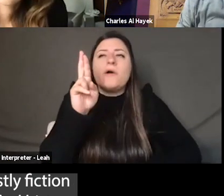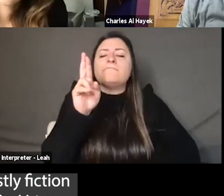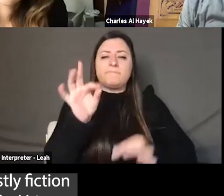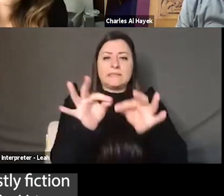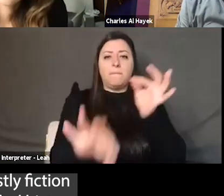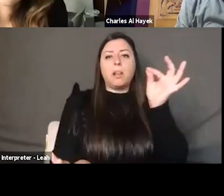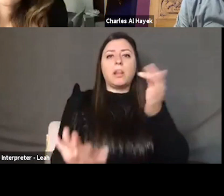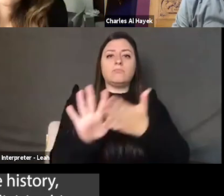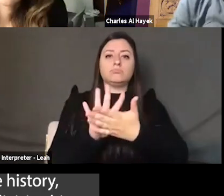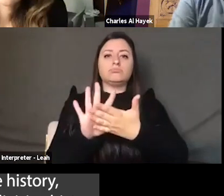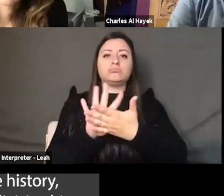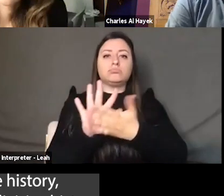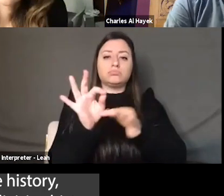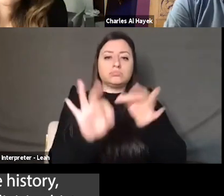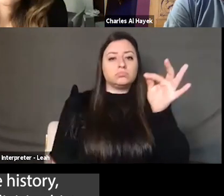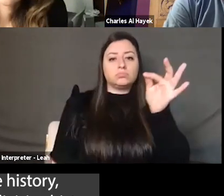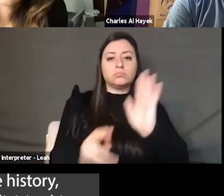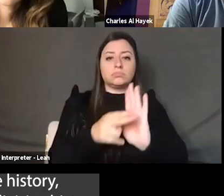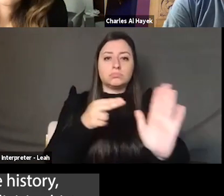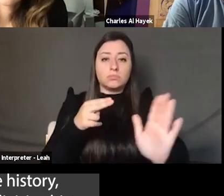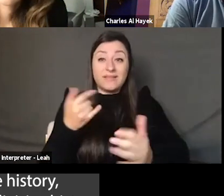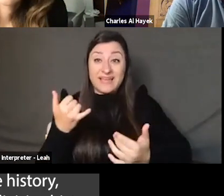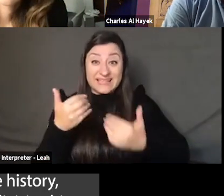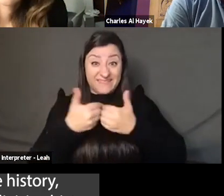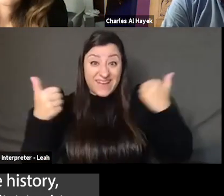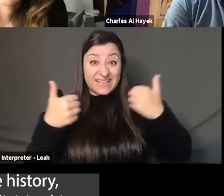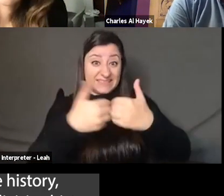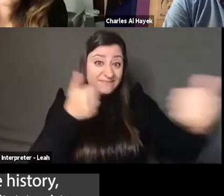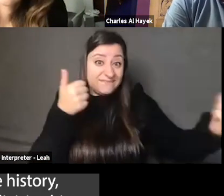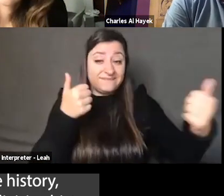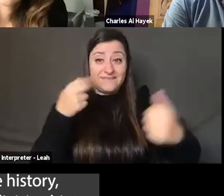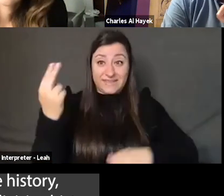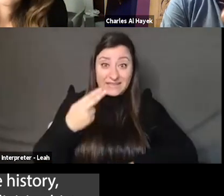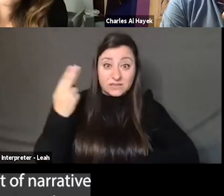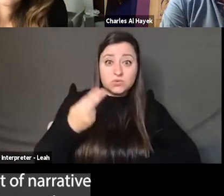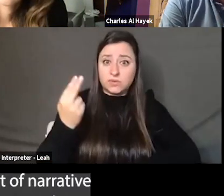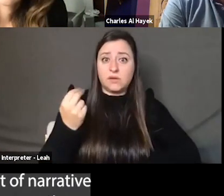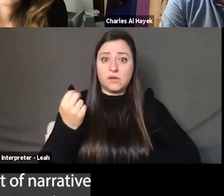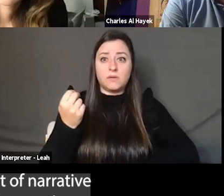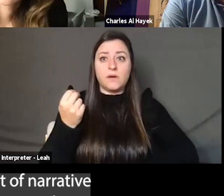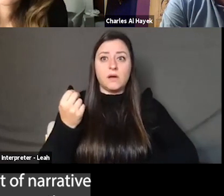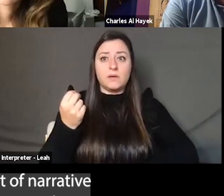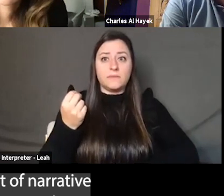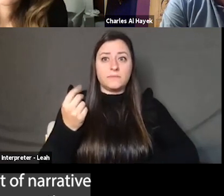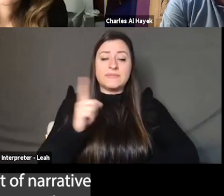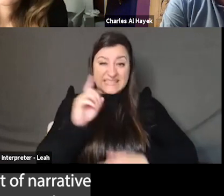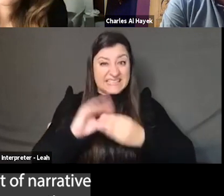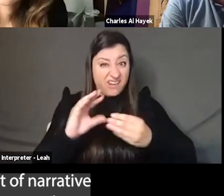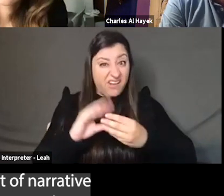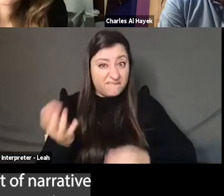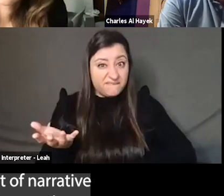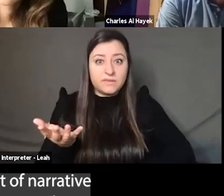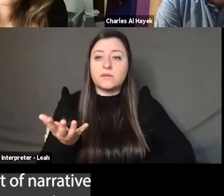oversimplified history. This divisive history, this profoundly divisive history is a narrative, historical